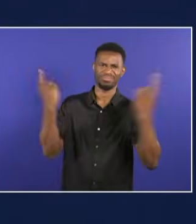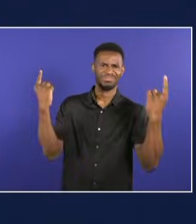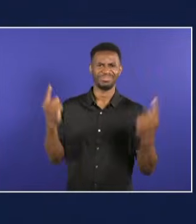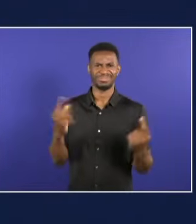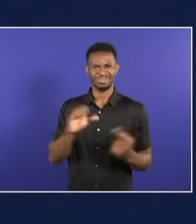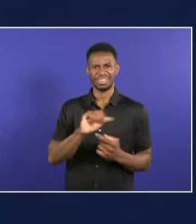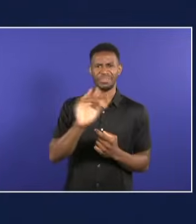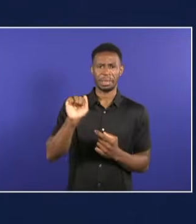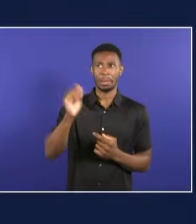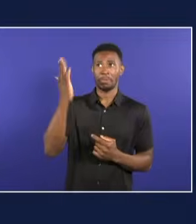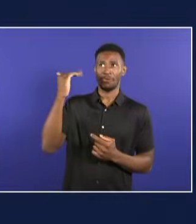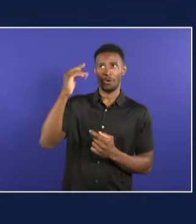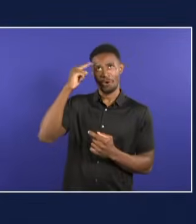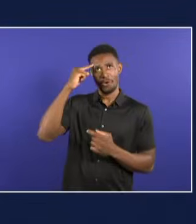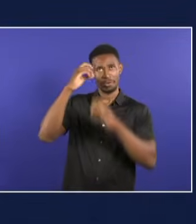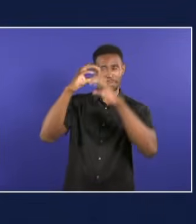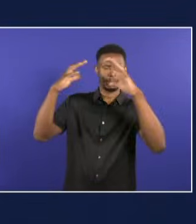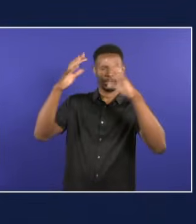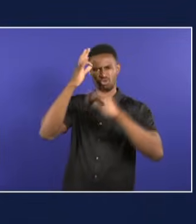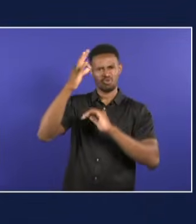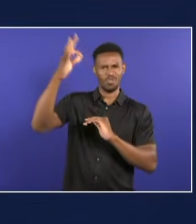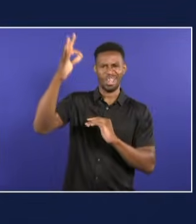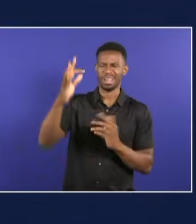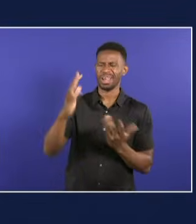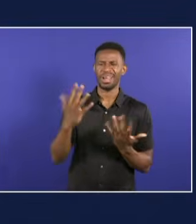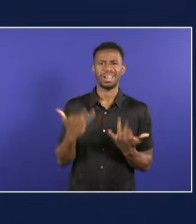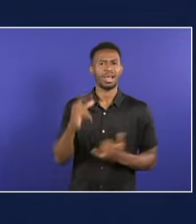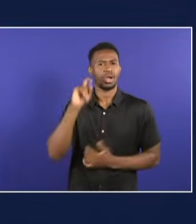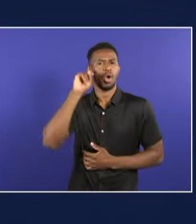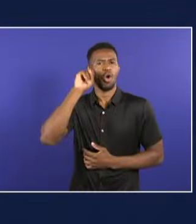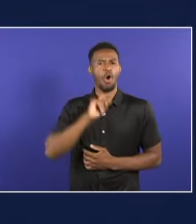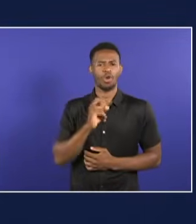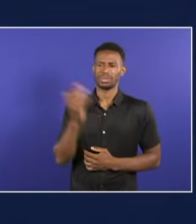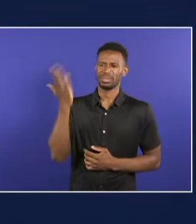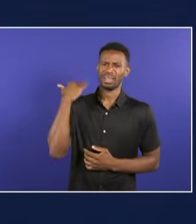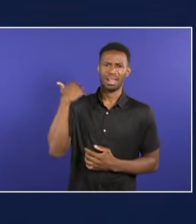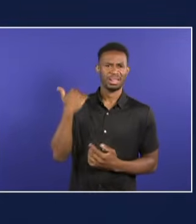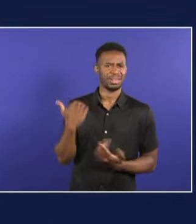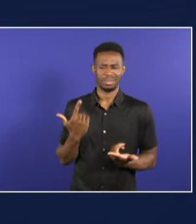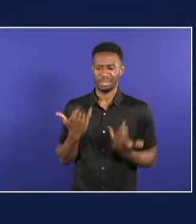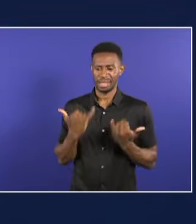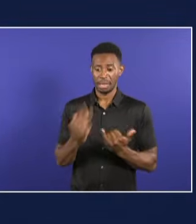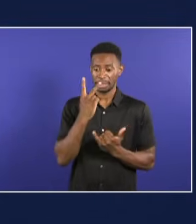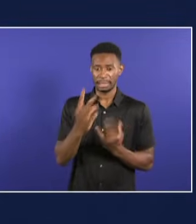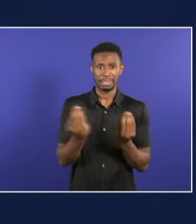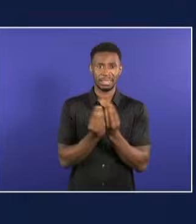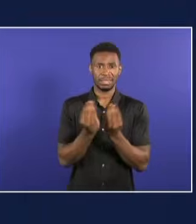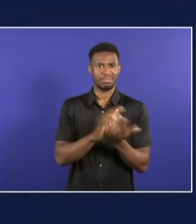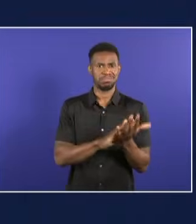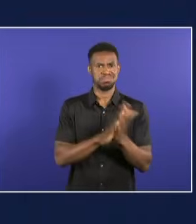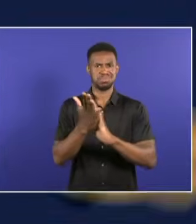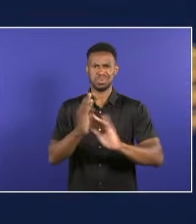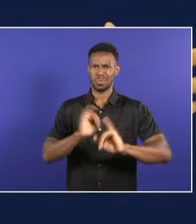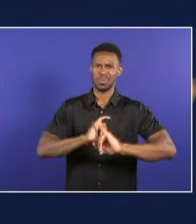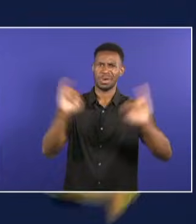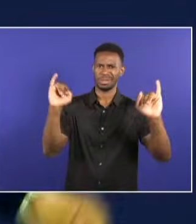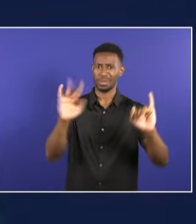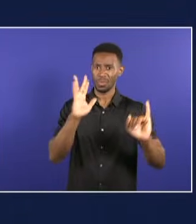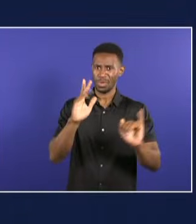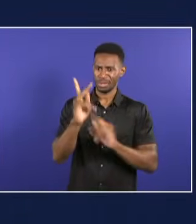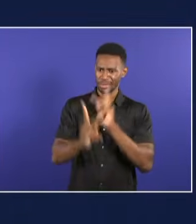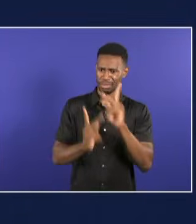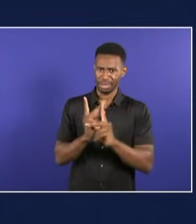behind us. To the ones who say that decline is inevitable or irreversible, we say we reject that